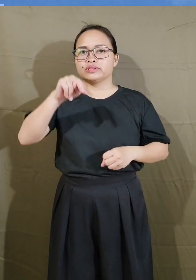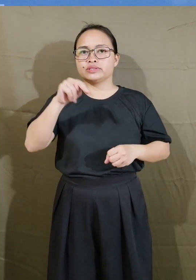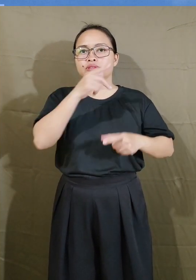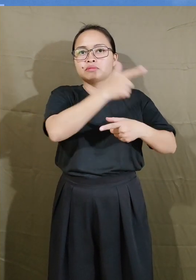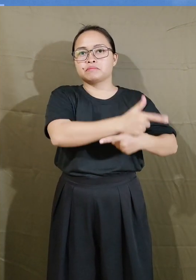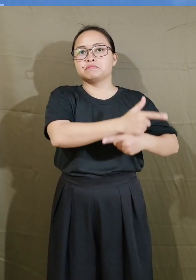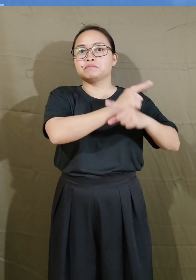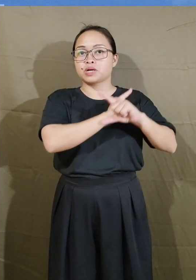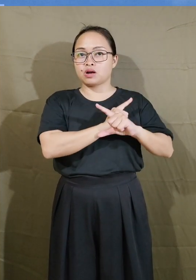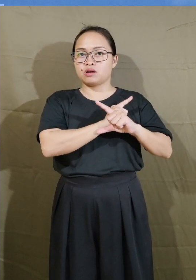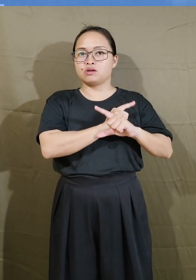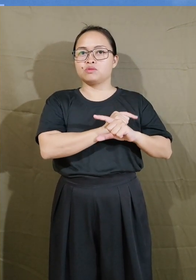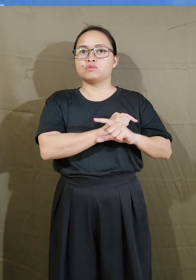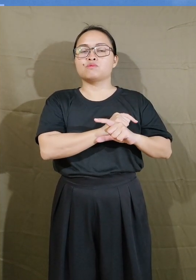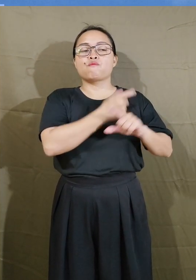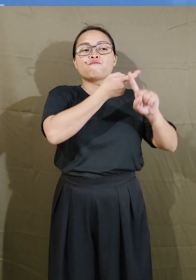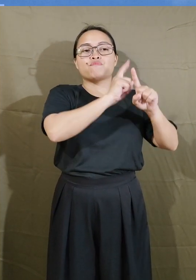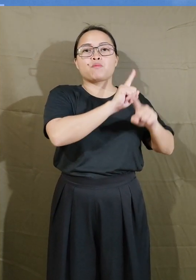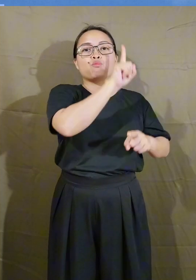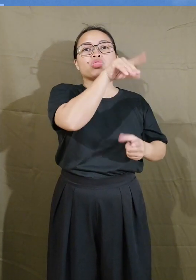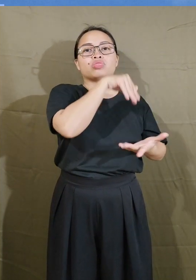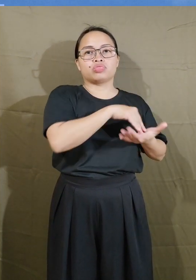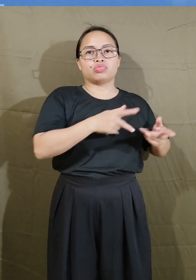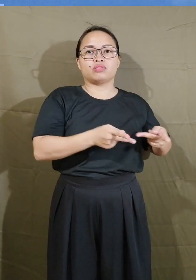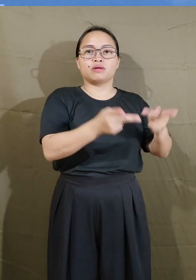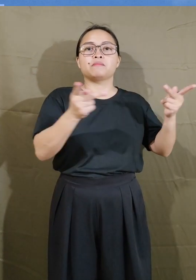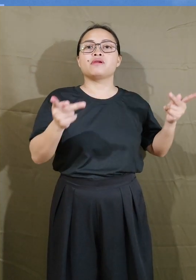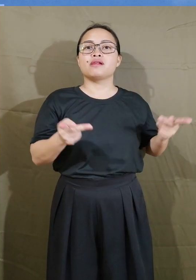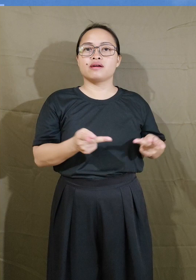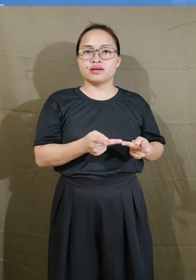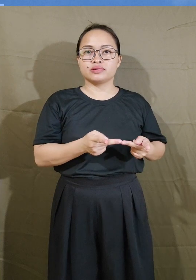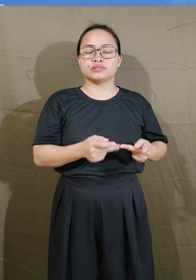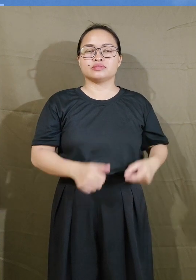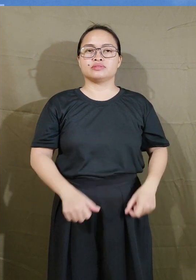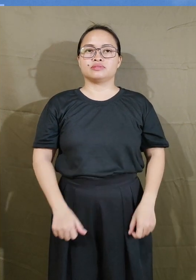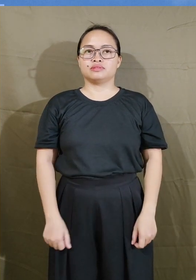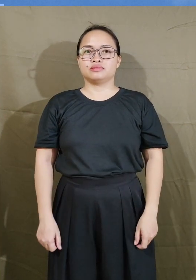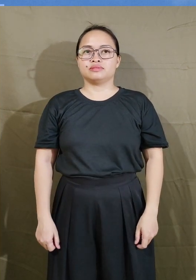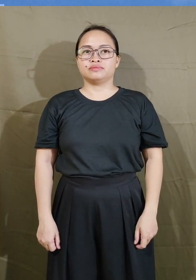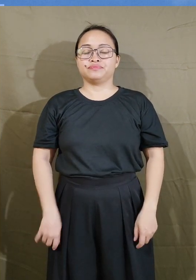we need to borrow from thousands place.